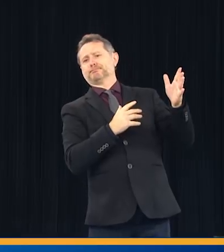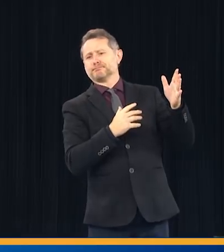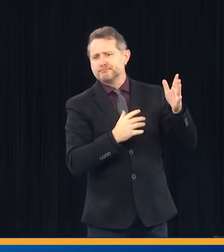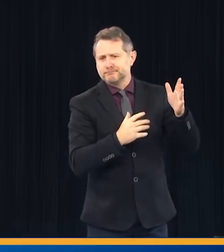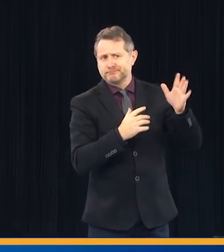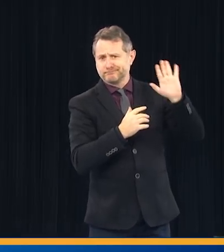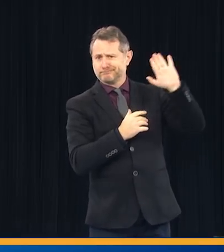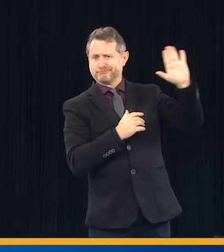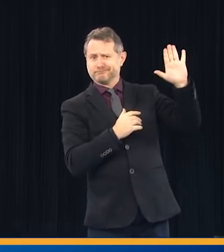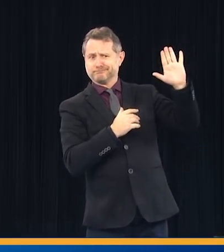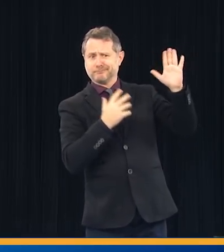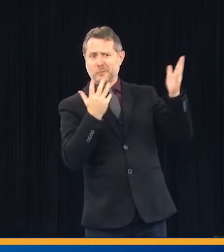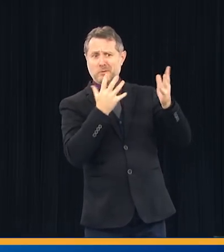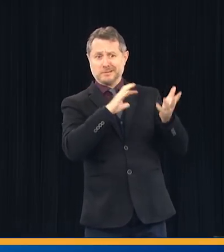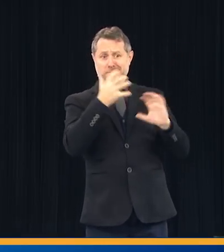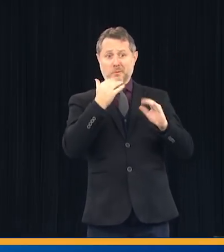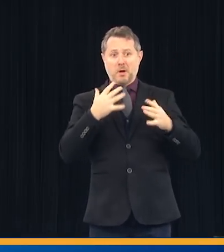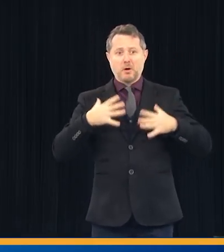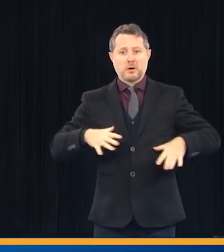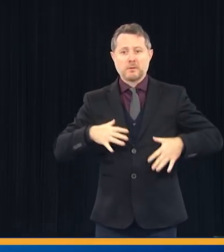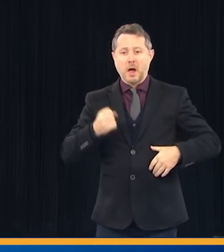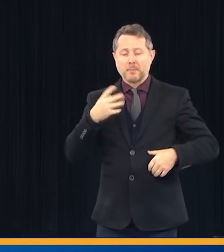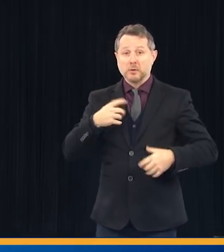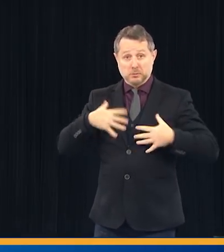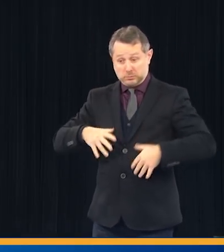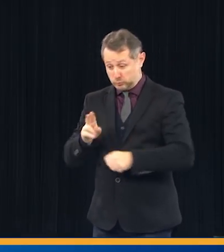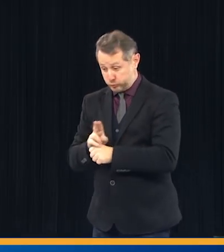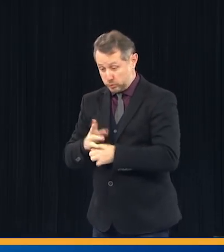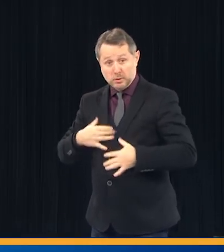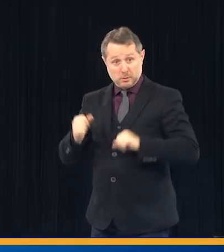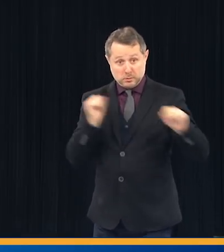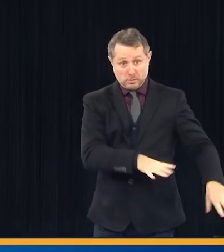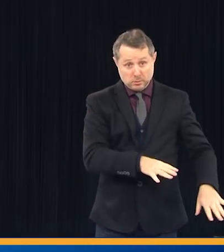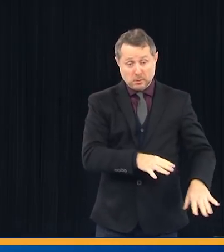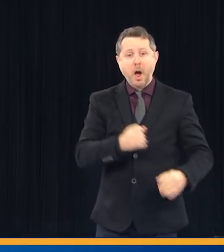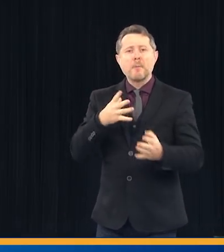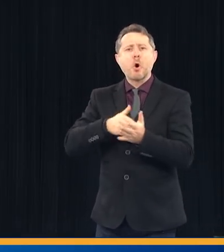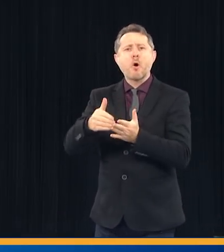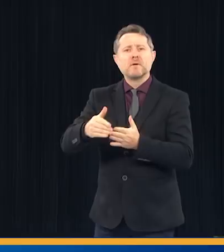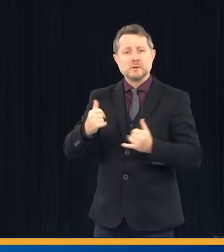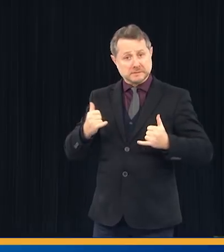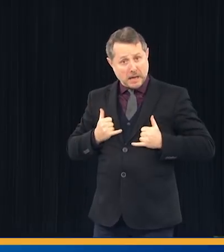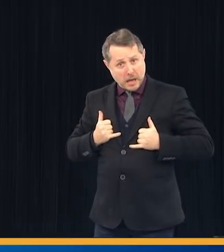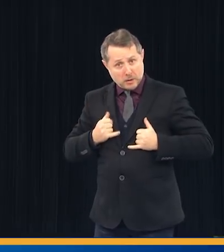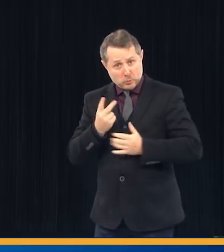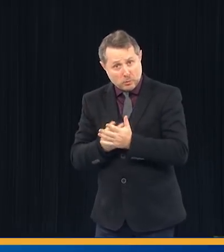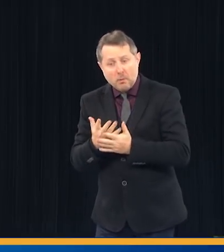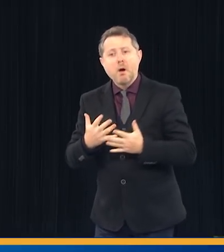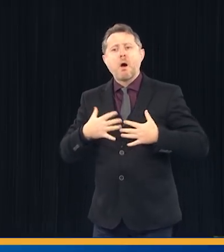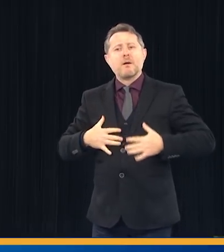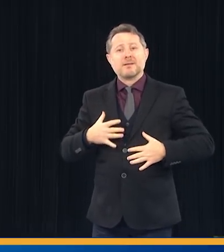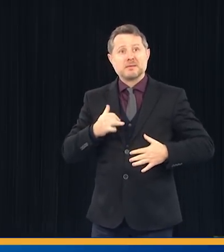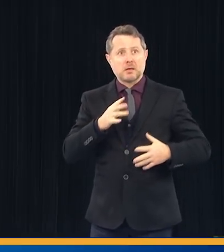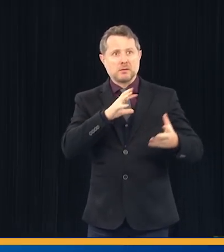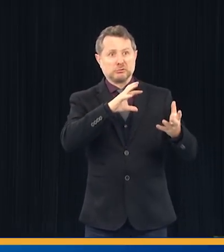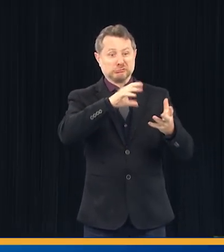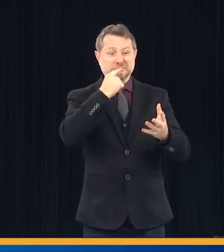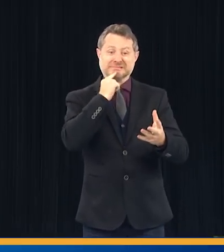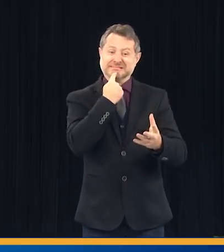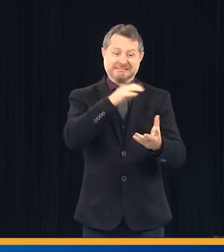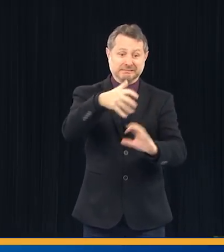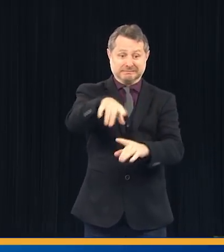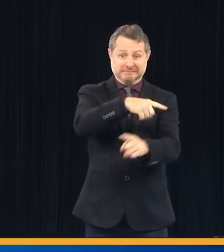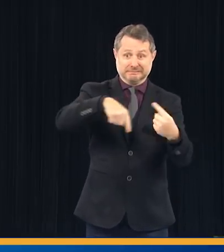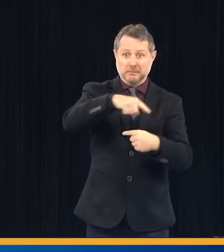how often you change a gown, how often you change a mask, et cetera, in a crisis. And the CDC has put